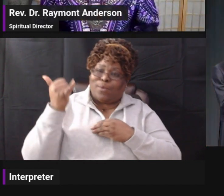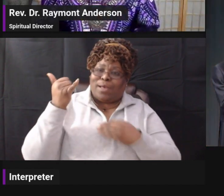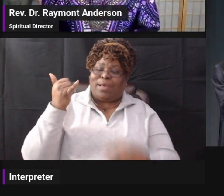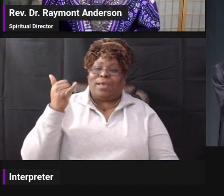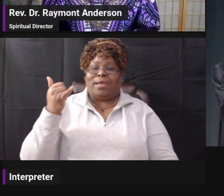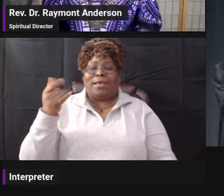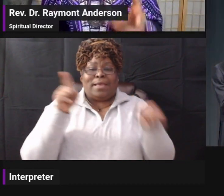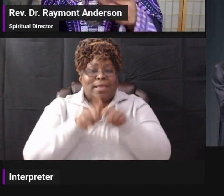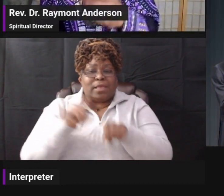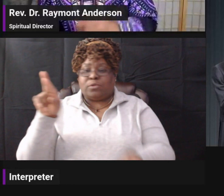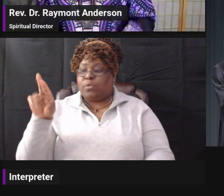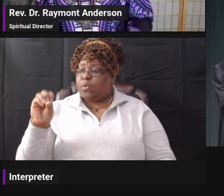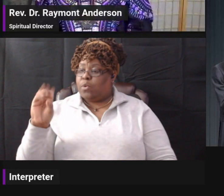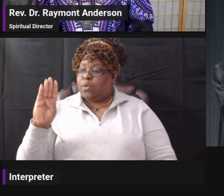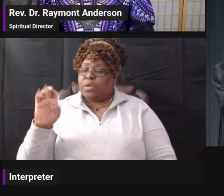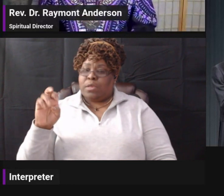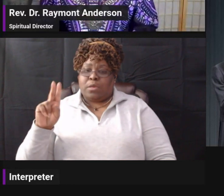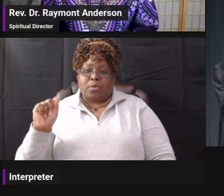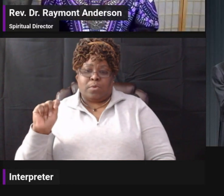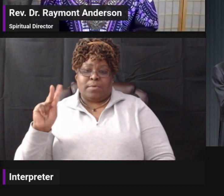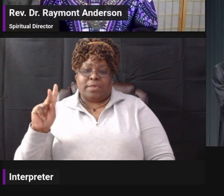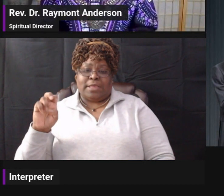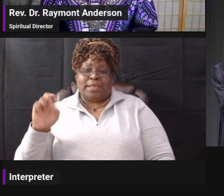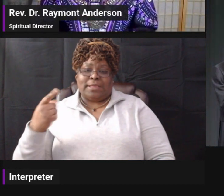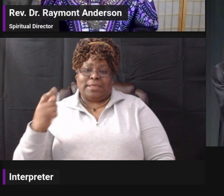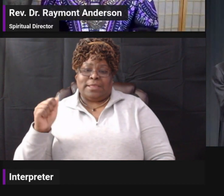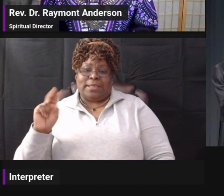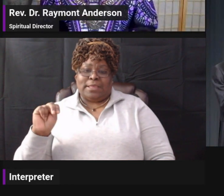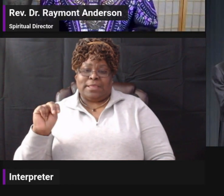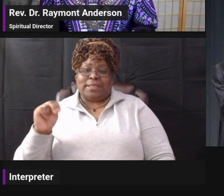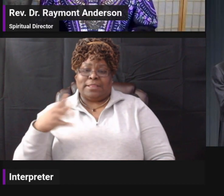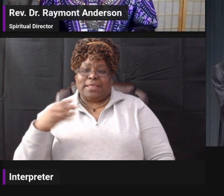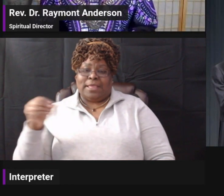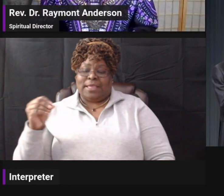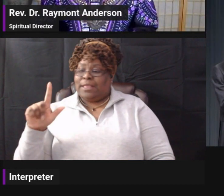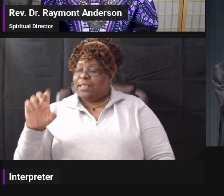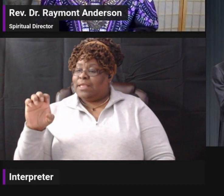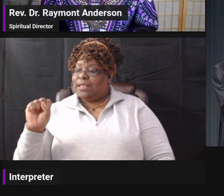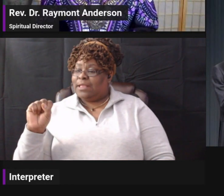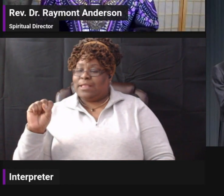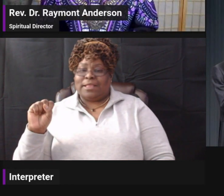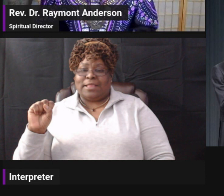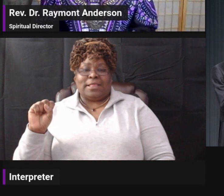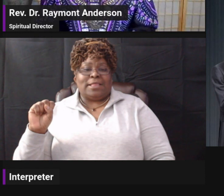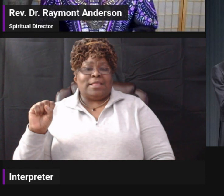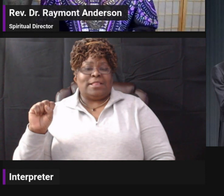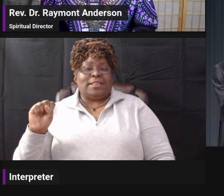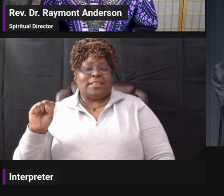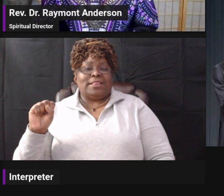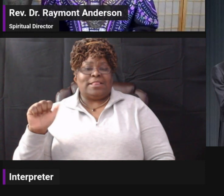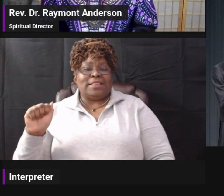I say this because, as Robert Keegan and Leslie Lasco-Lely